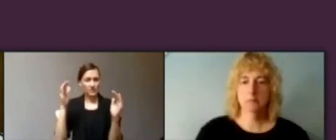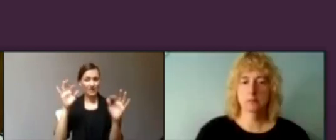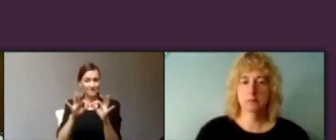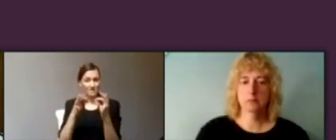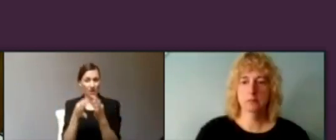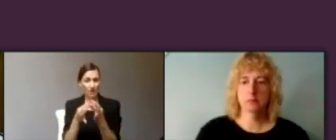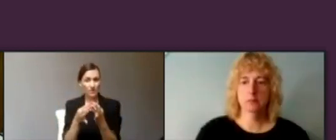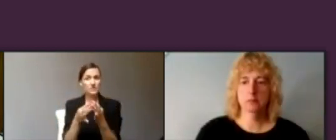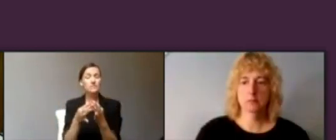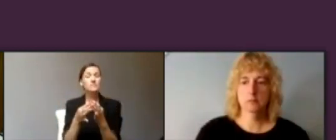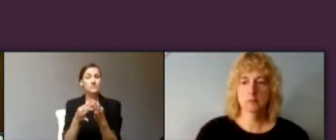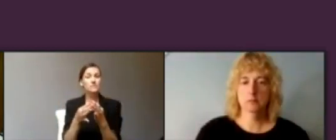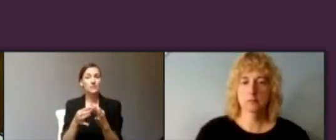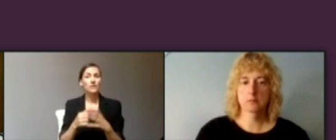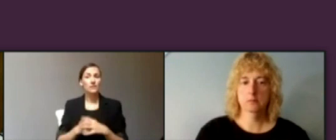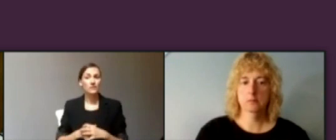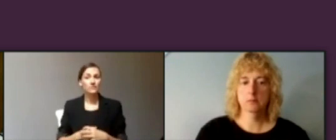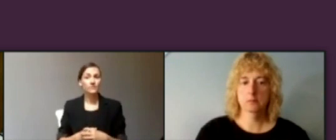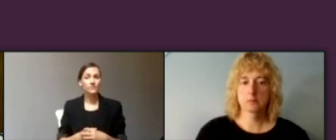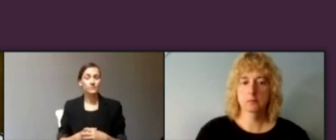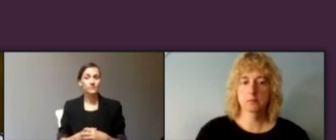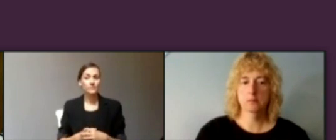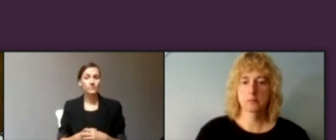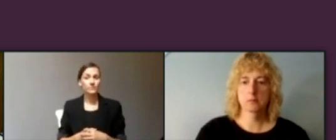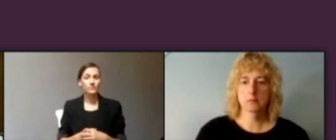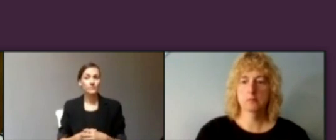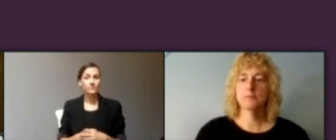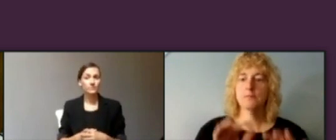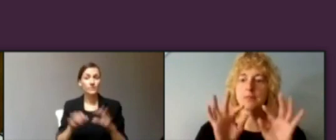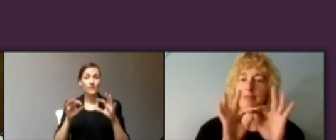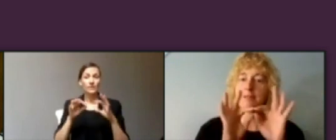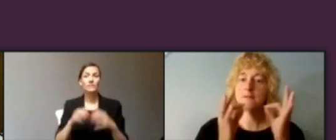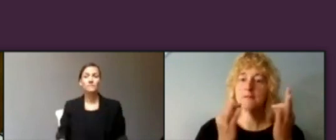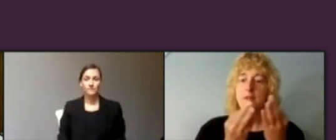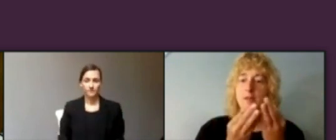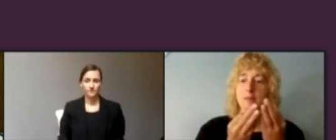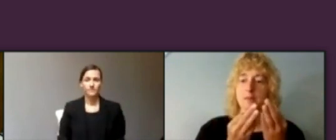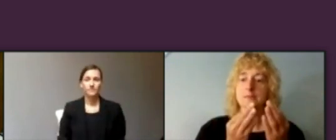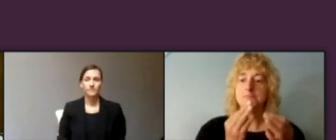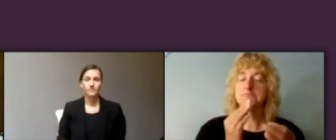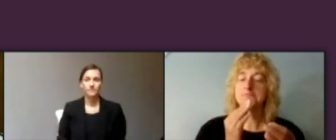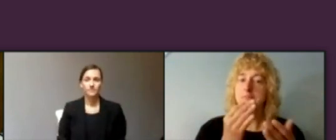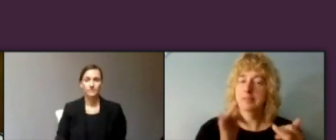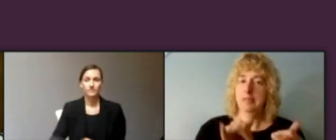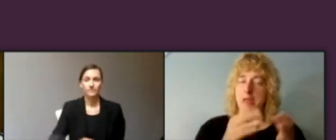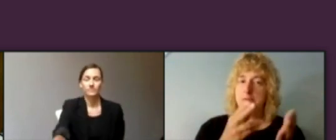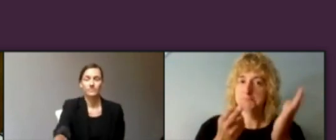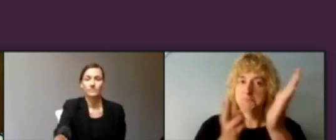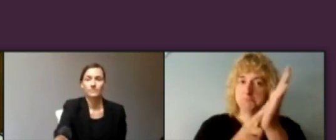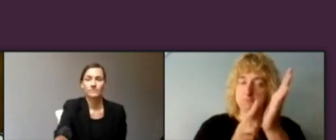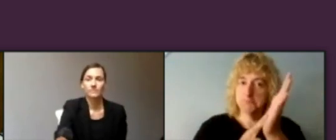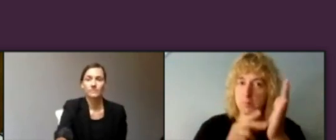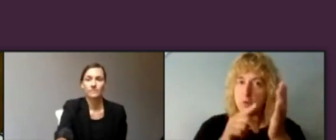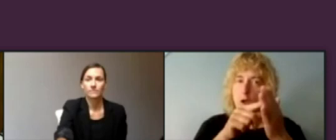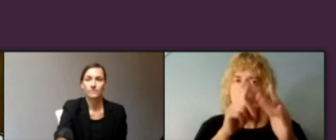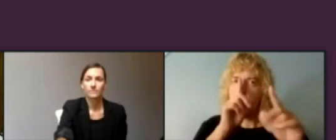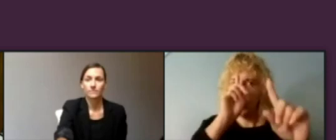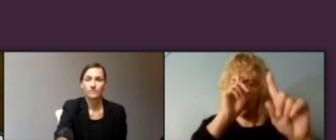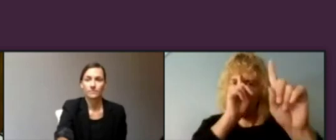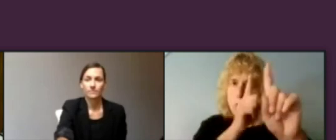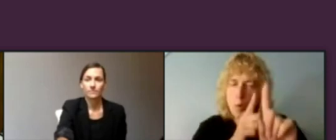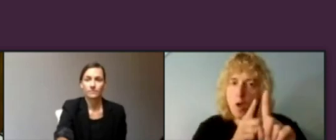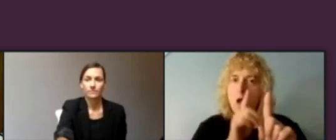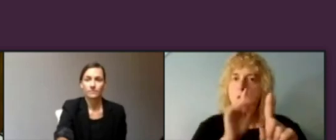the intervention, the families enrolled in the goals program, it does seem to mitigate the impact